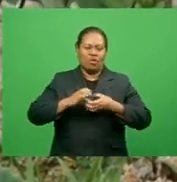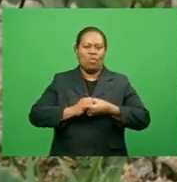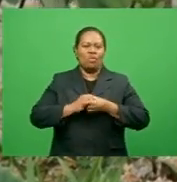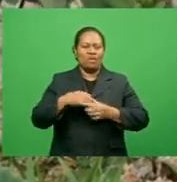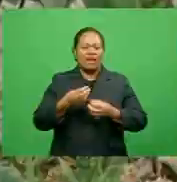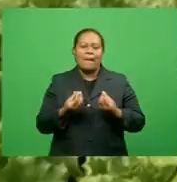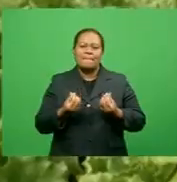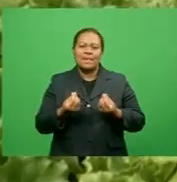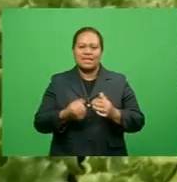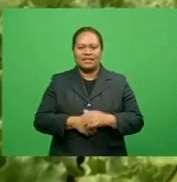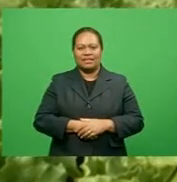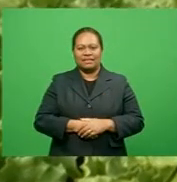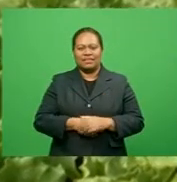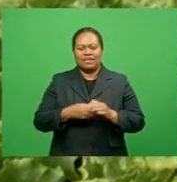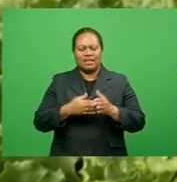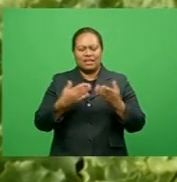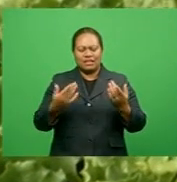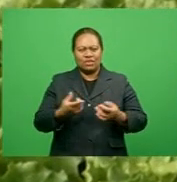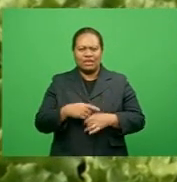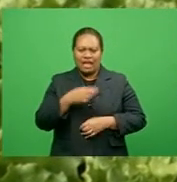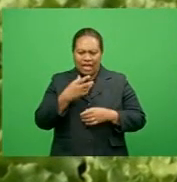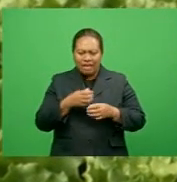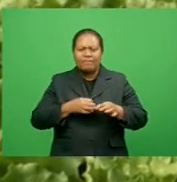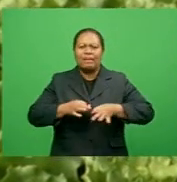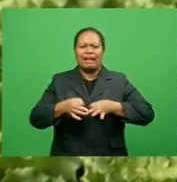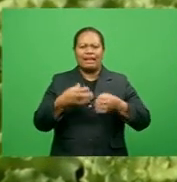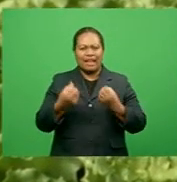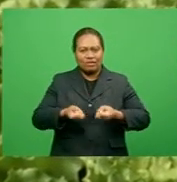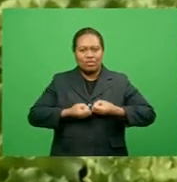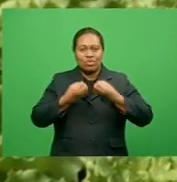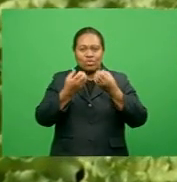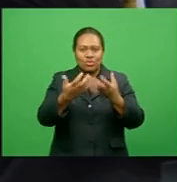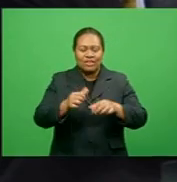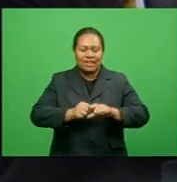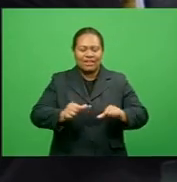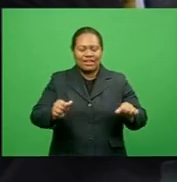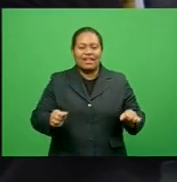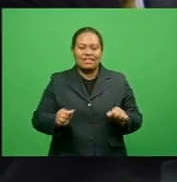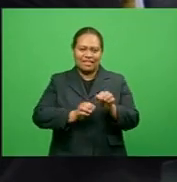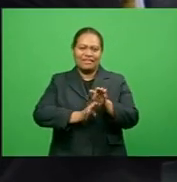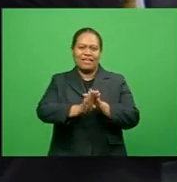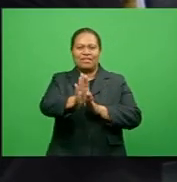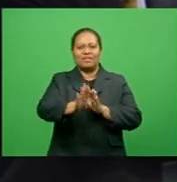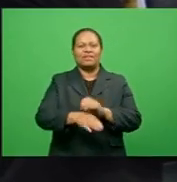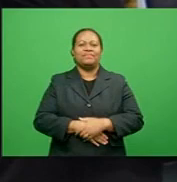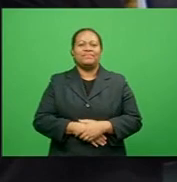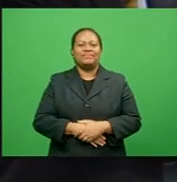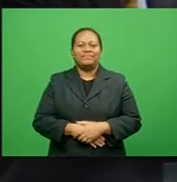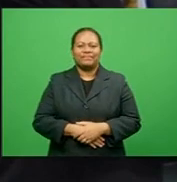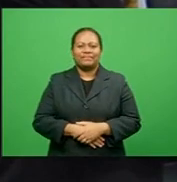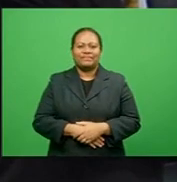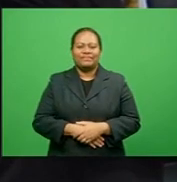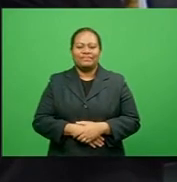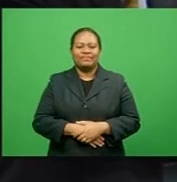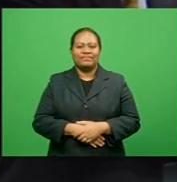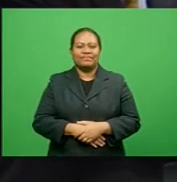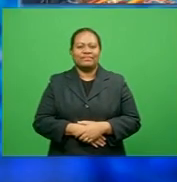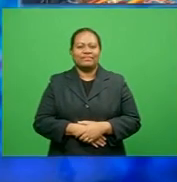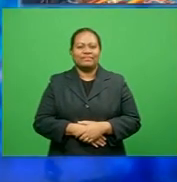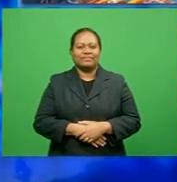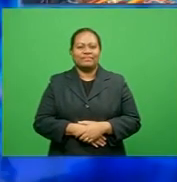and the minister adds, other initiatives are in place to fast-track agricultural development. Kritika Kumar, FBC